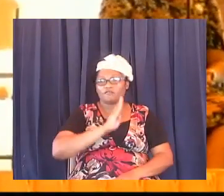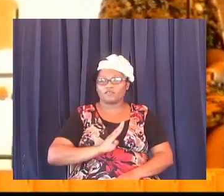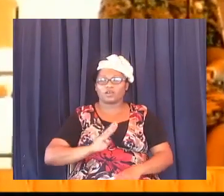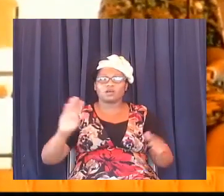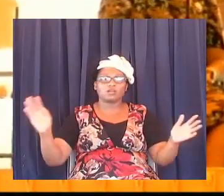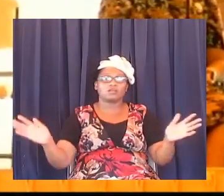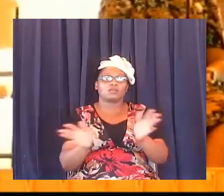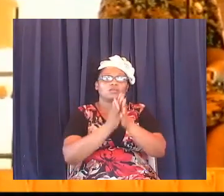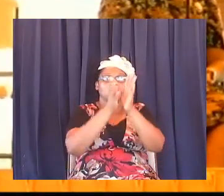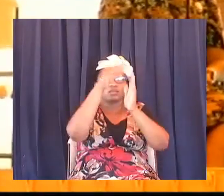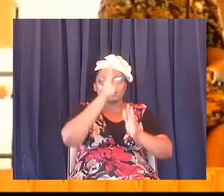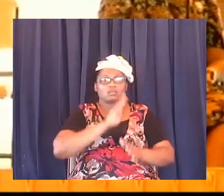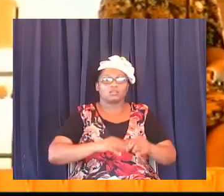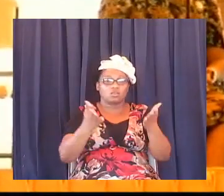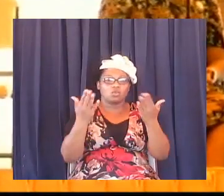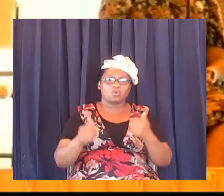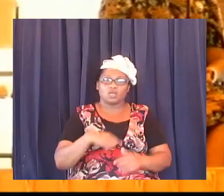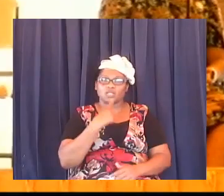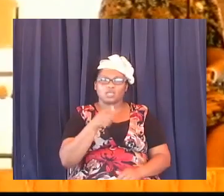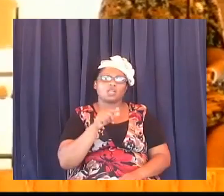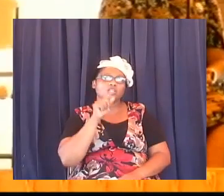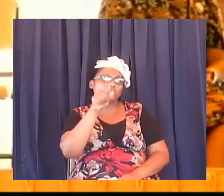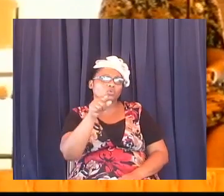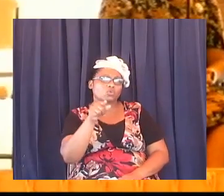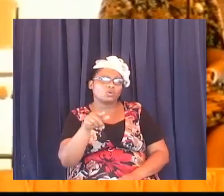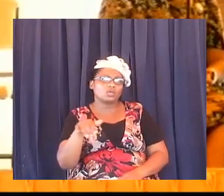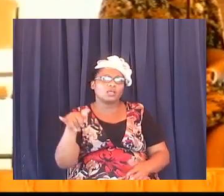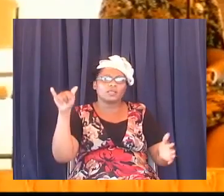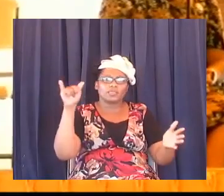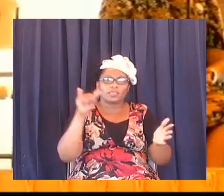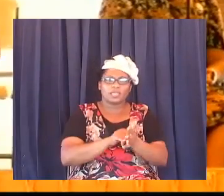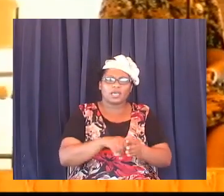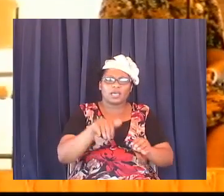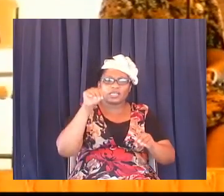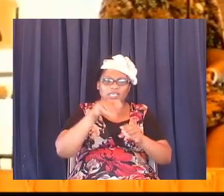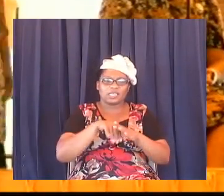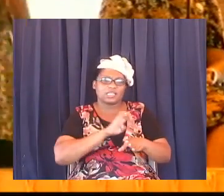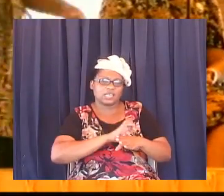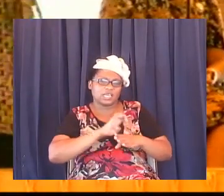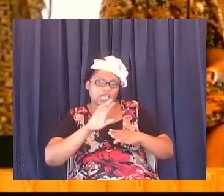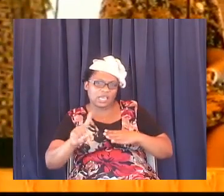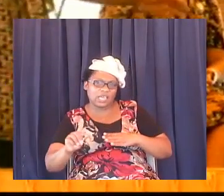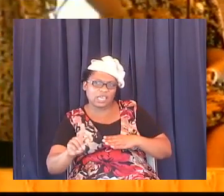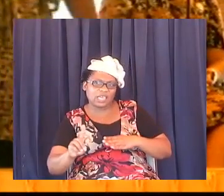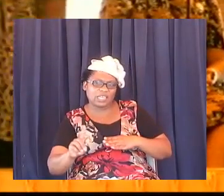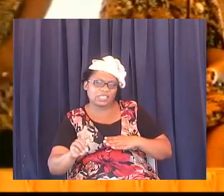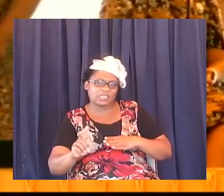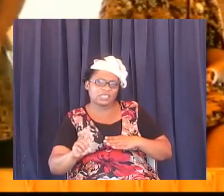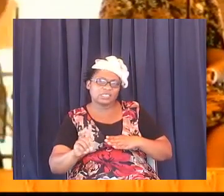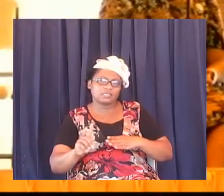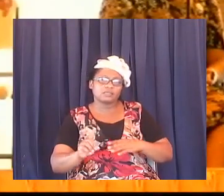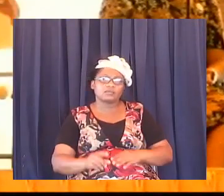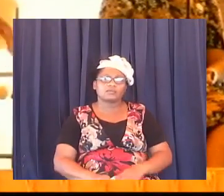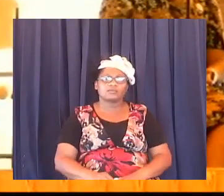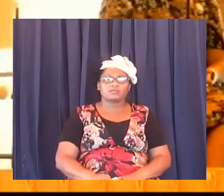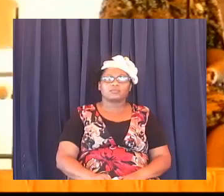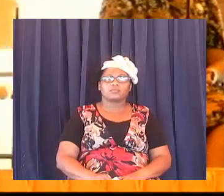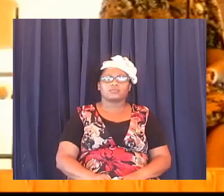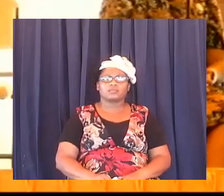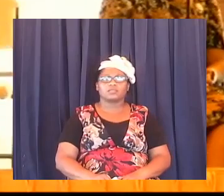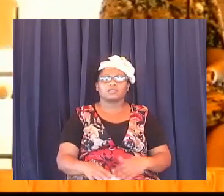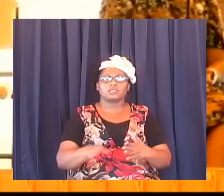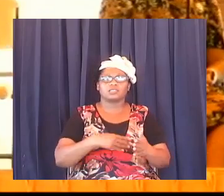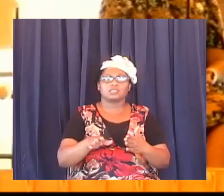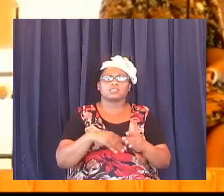God. I want to tell you that in the end, I heard the singer singing New